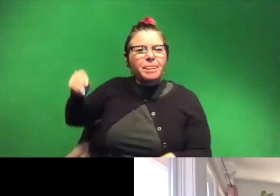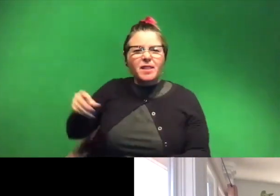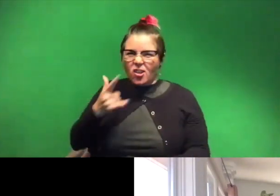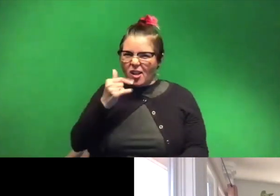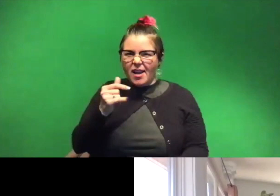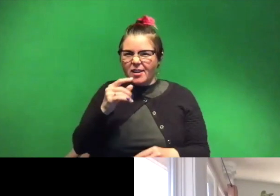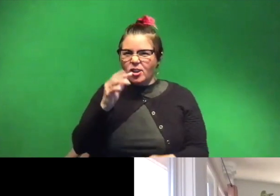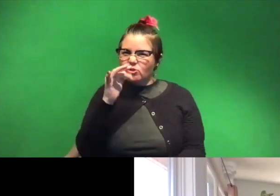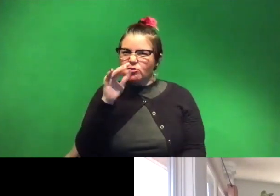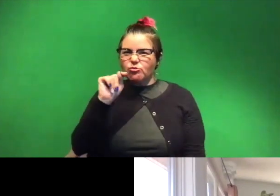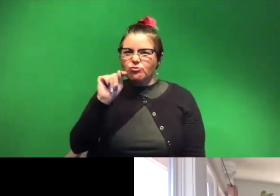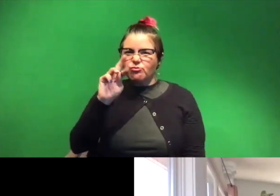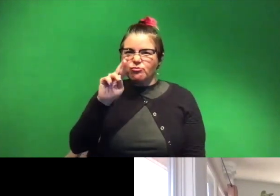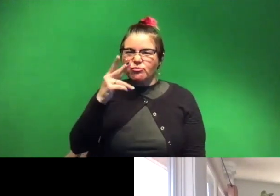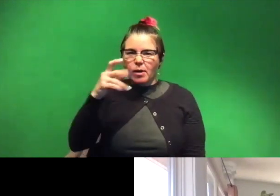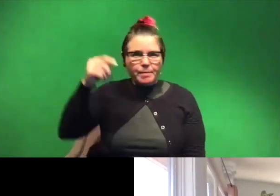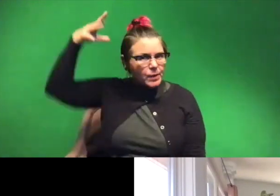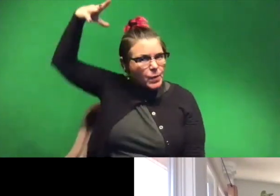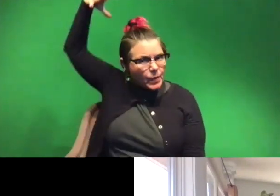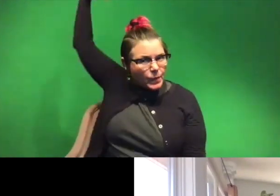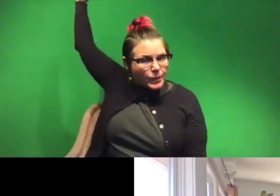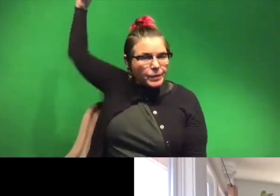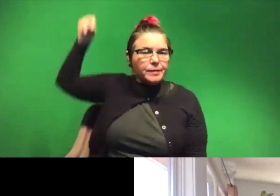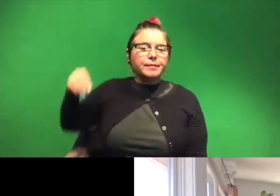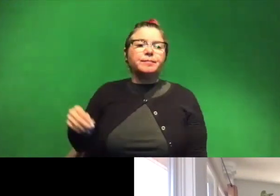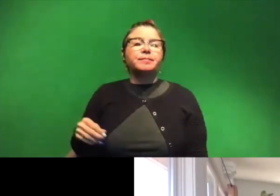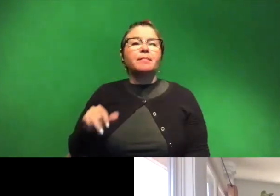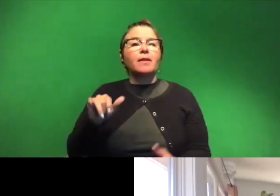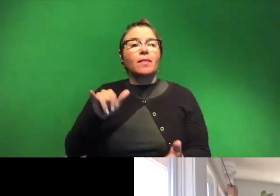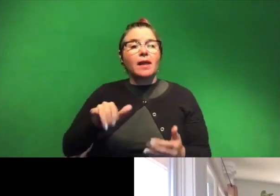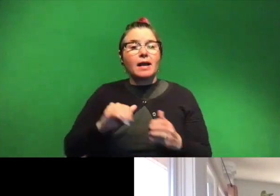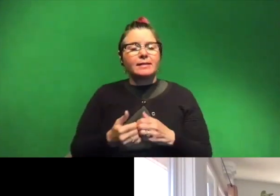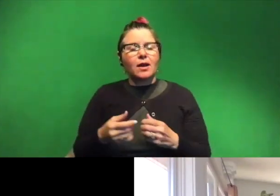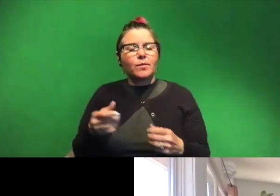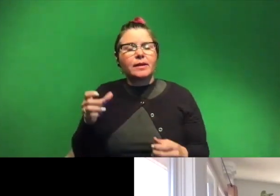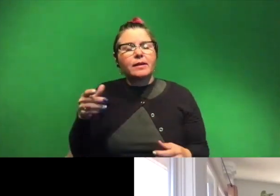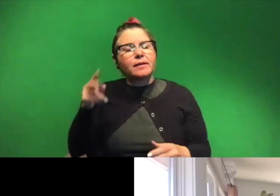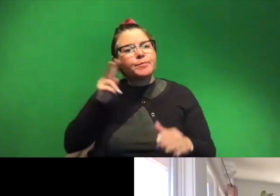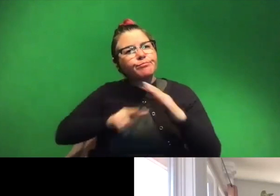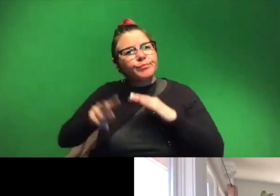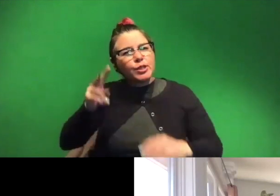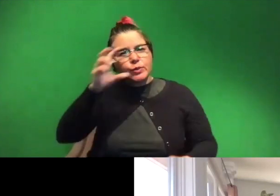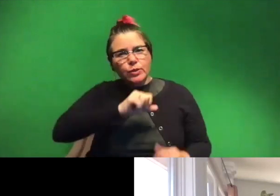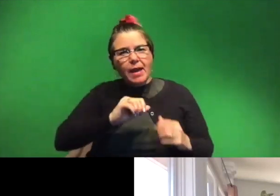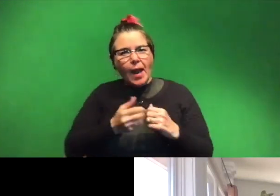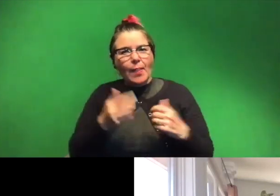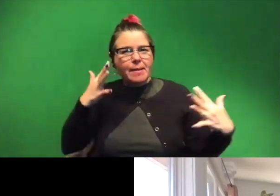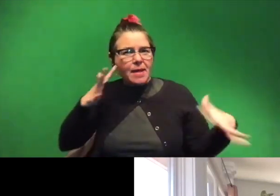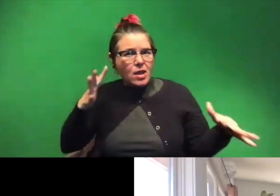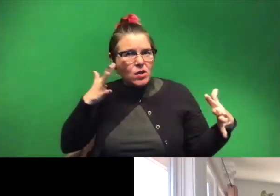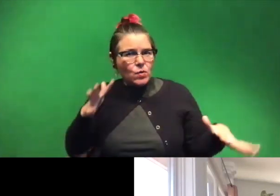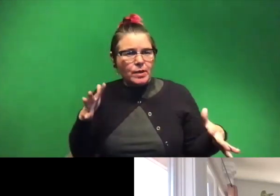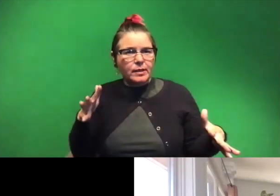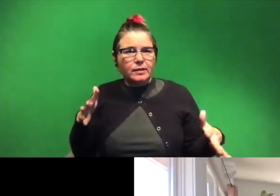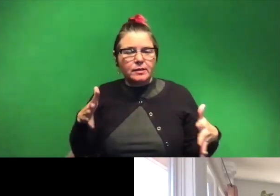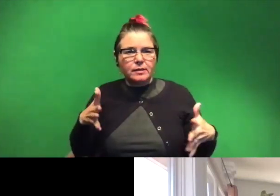basically, on the back of their head. And we know that that's how they make. We predict that that's how they made noise to like reverberate up